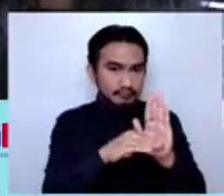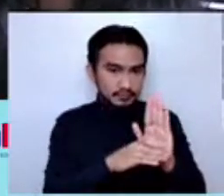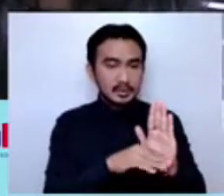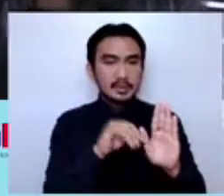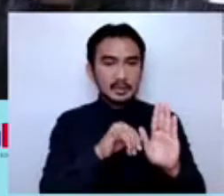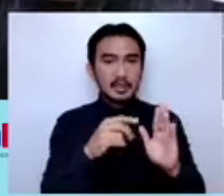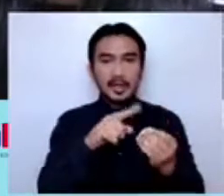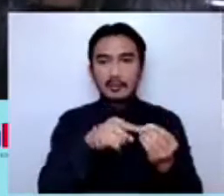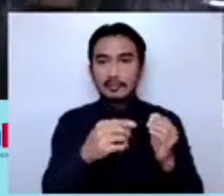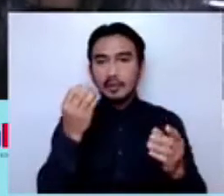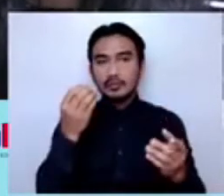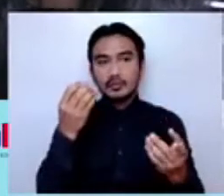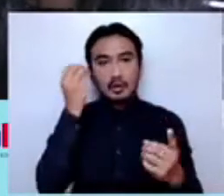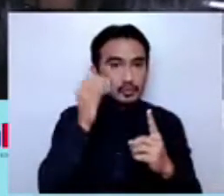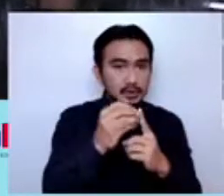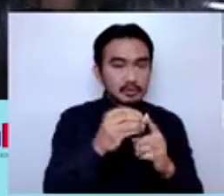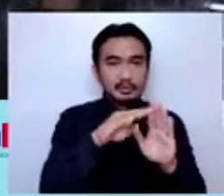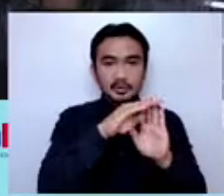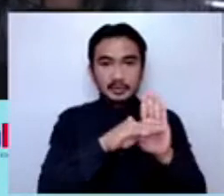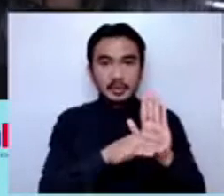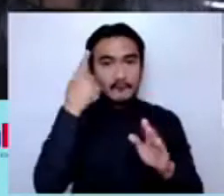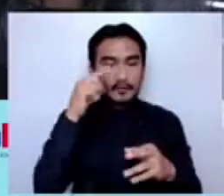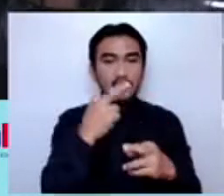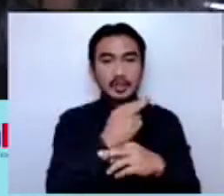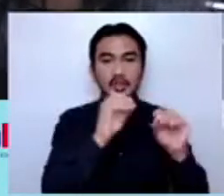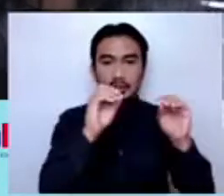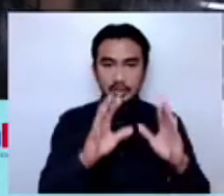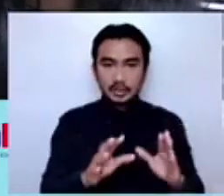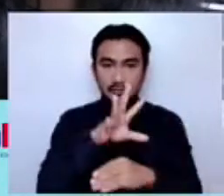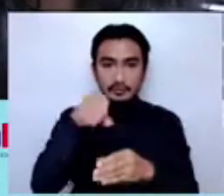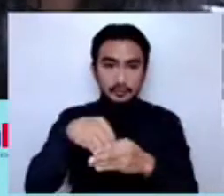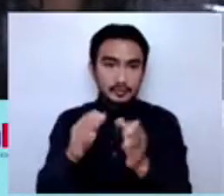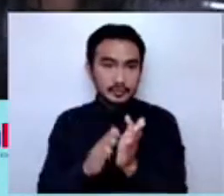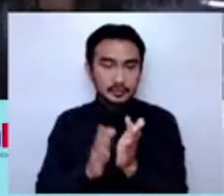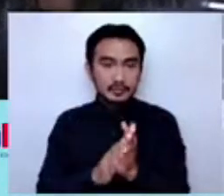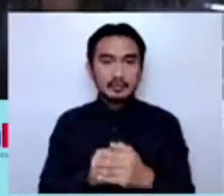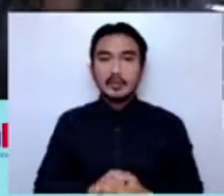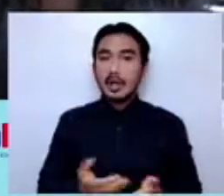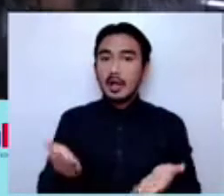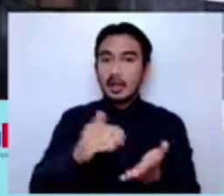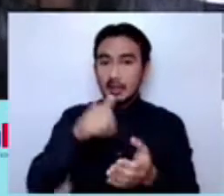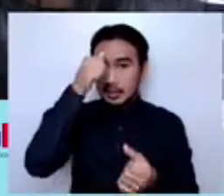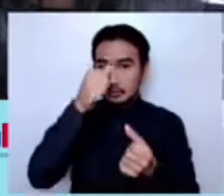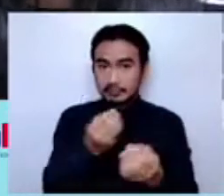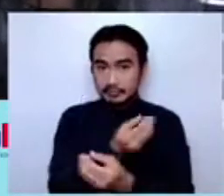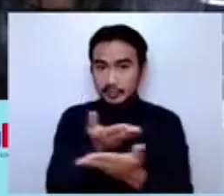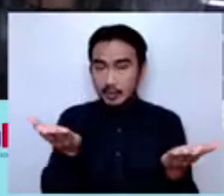regular teachers are included in these tools. And as a reminder again to everyone watching,